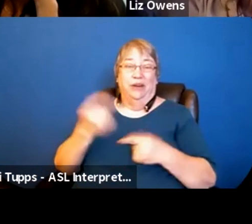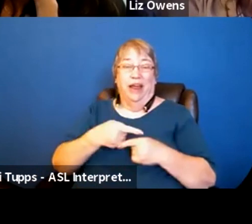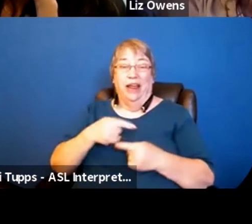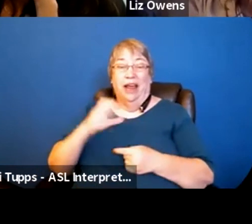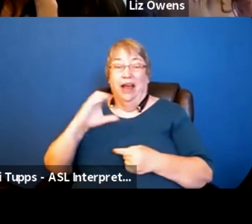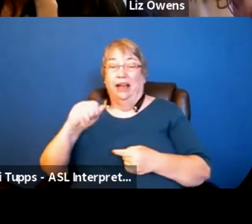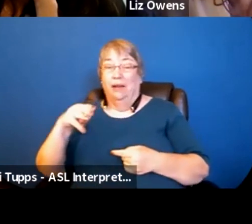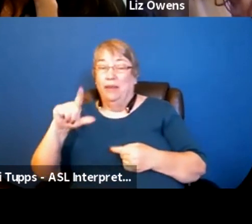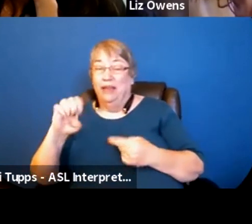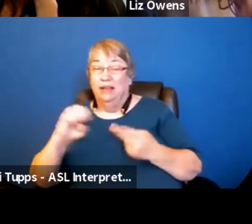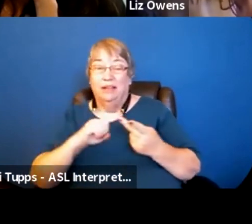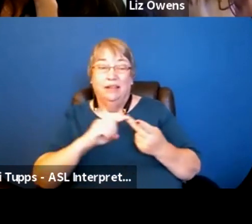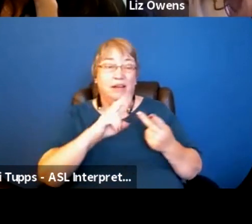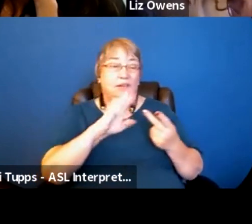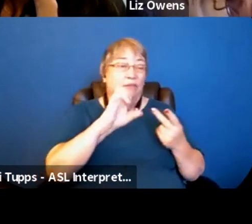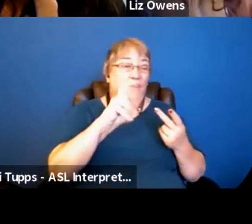Shannon, anything to add?